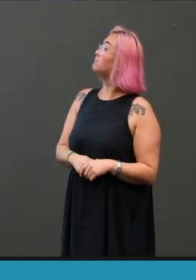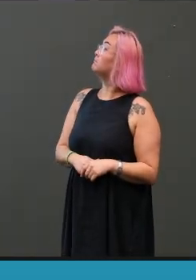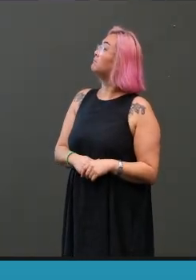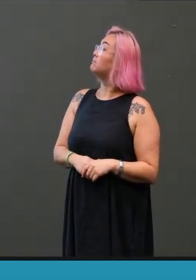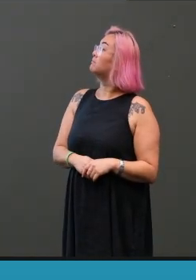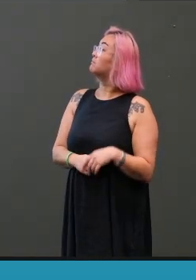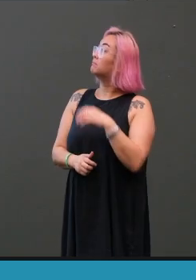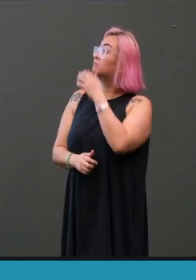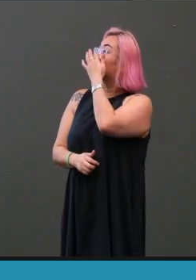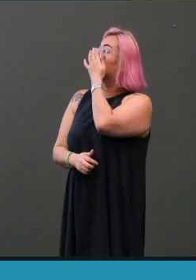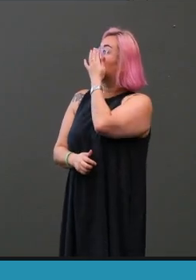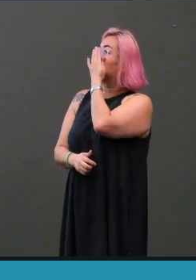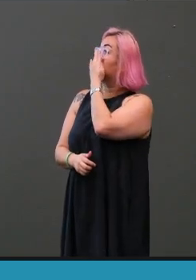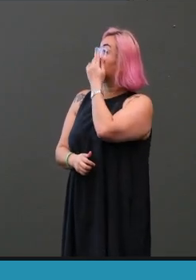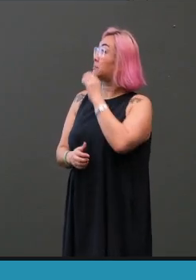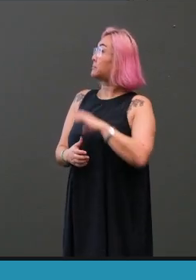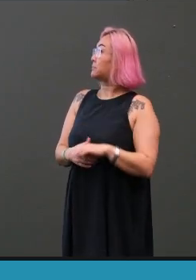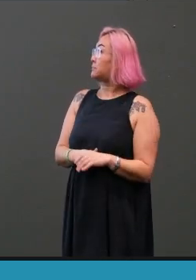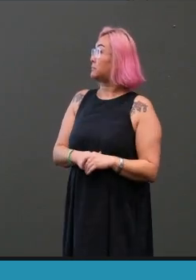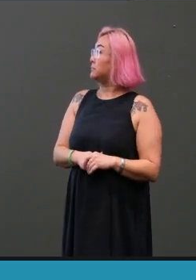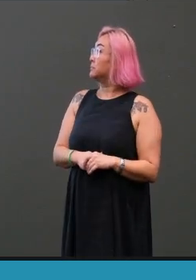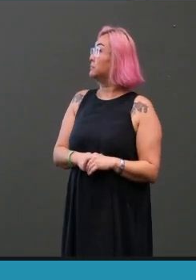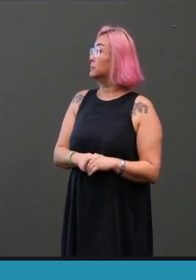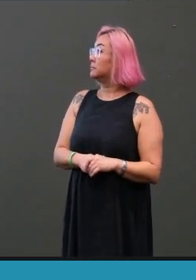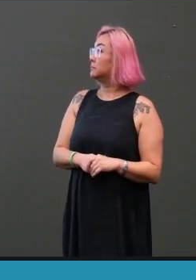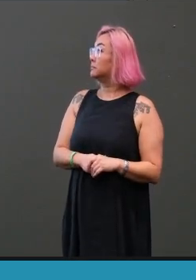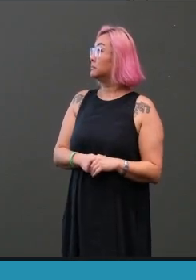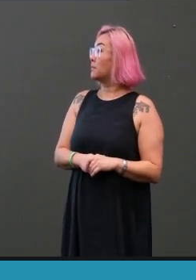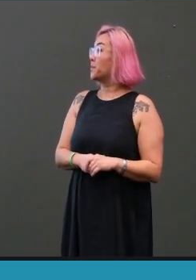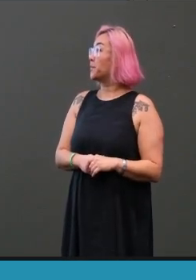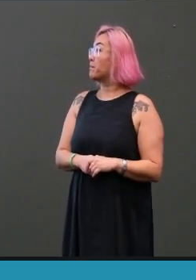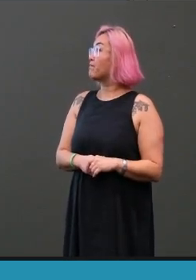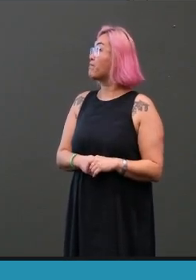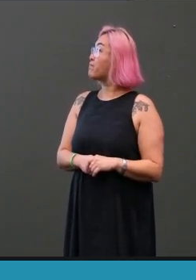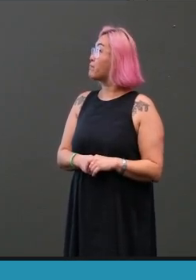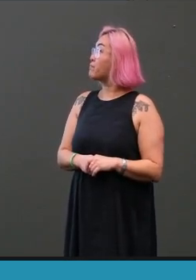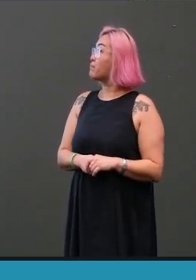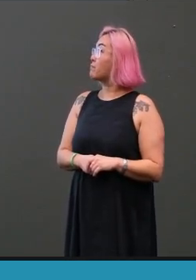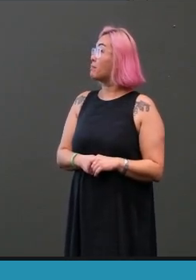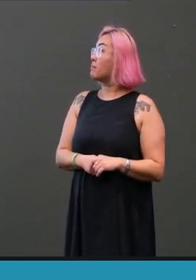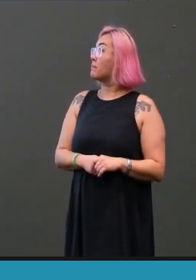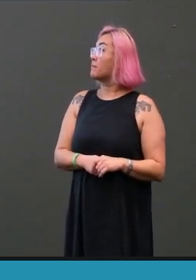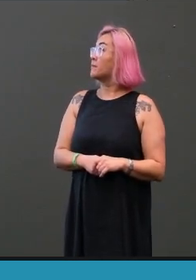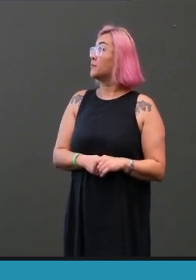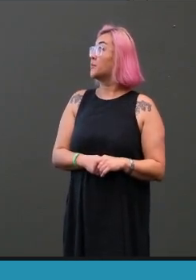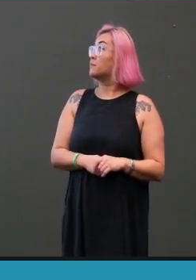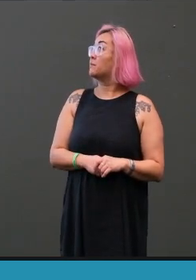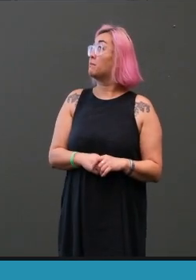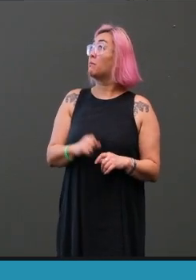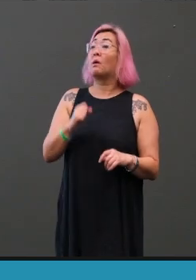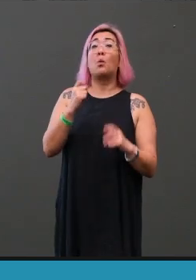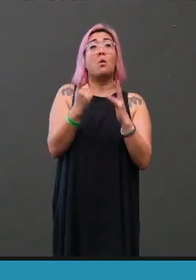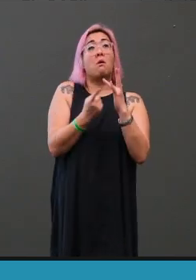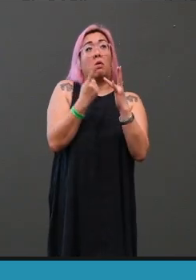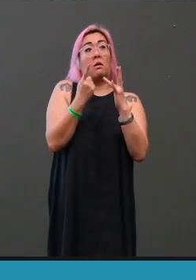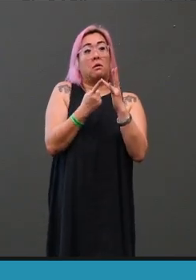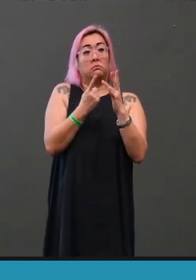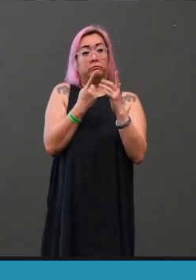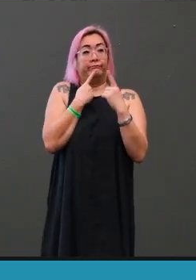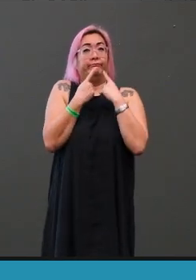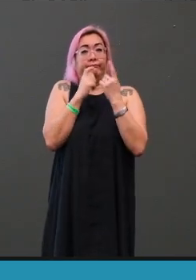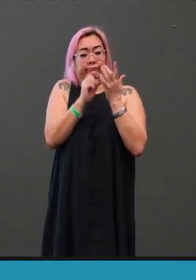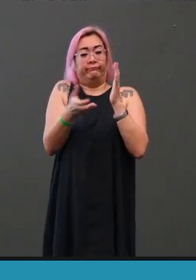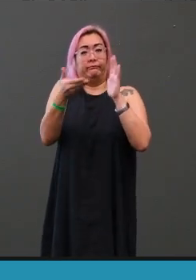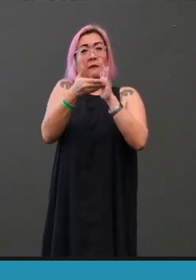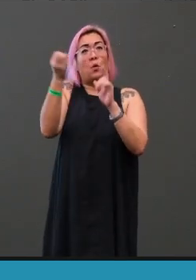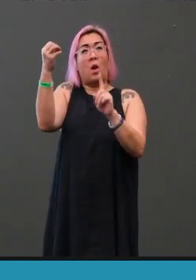There's one more technique I want to mention that I've used for lighting. It's how you can animate static images by using what's called a